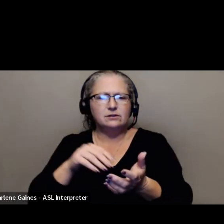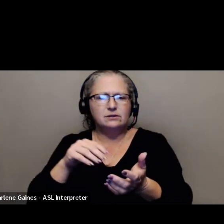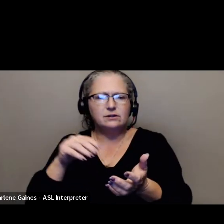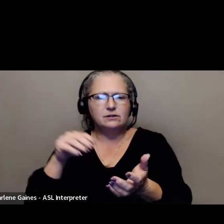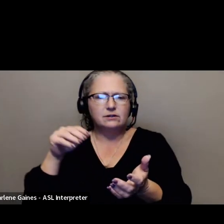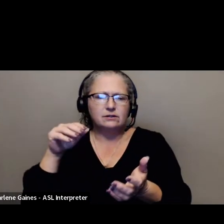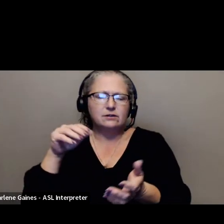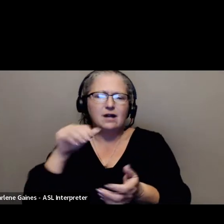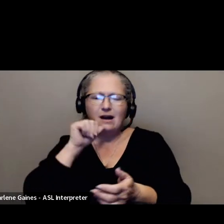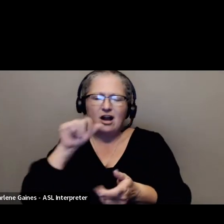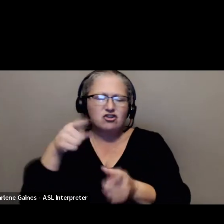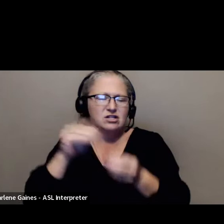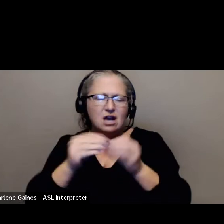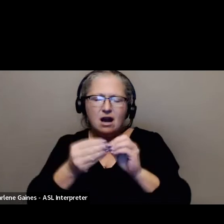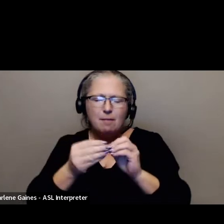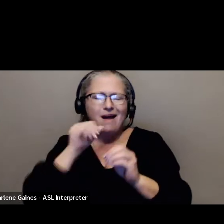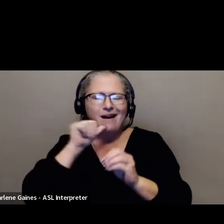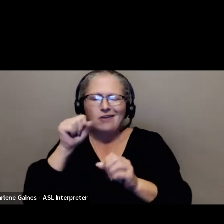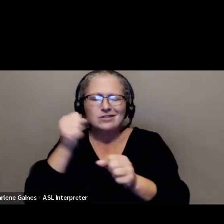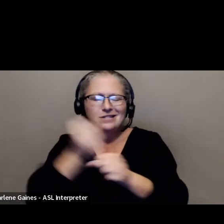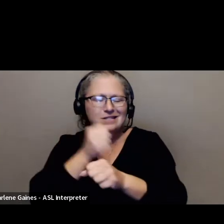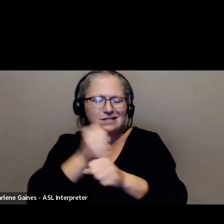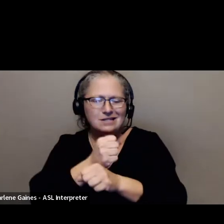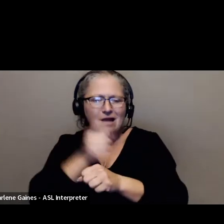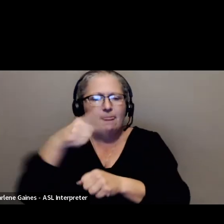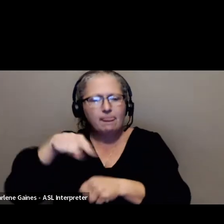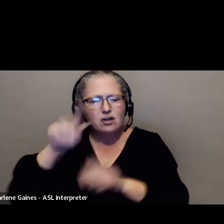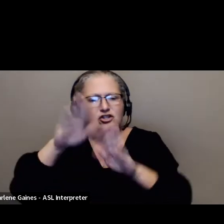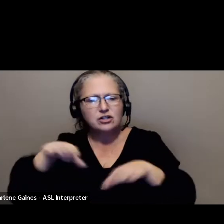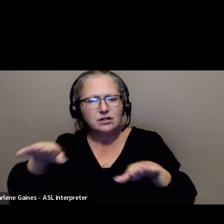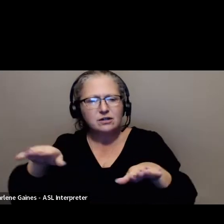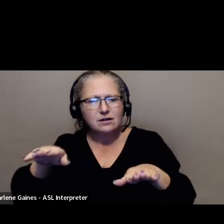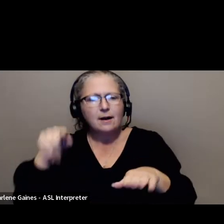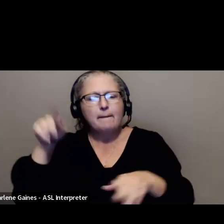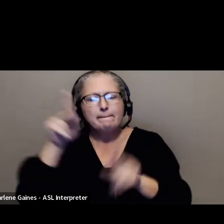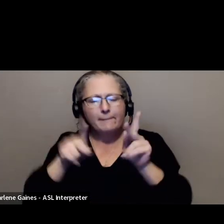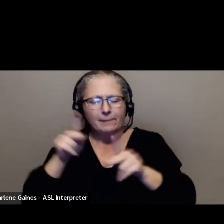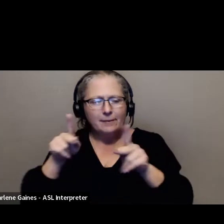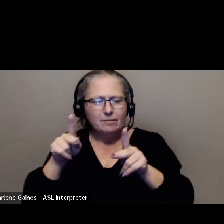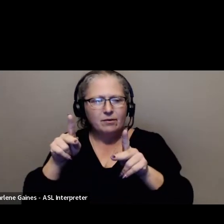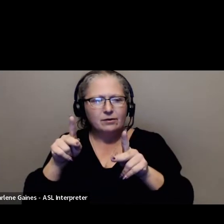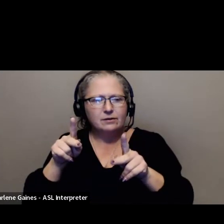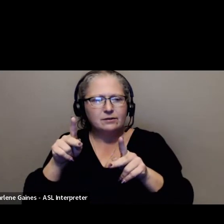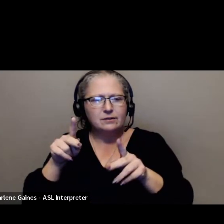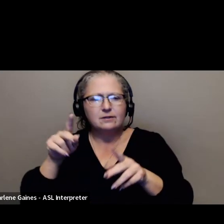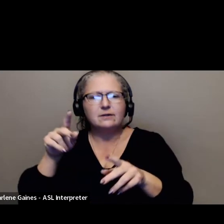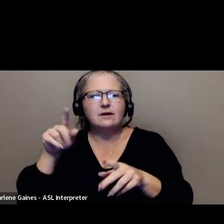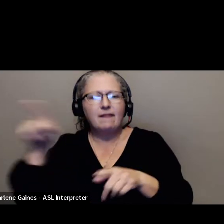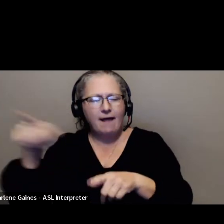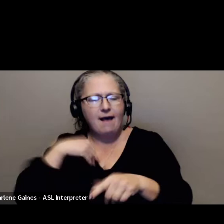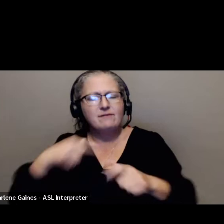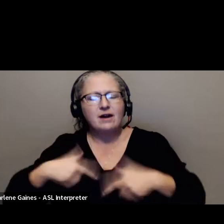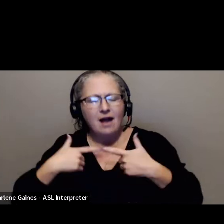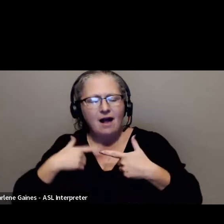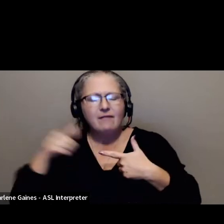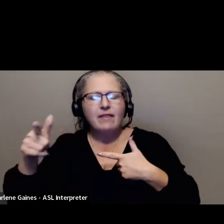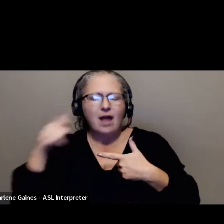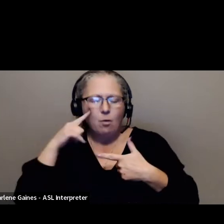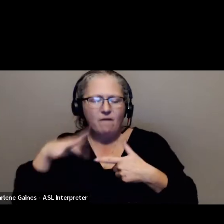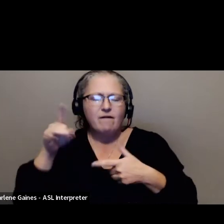It is not just a statistic. These are children. These are people, and they had lives, and they were stripped away.